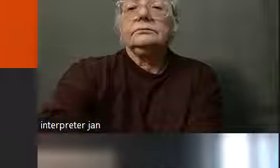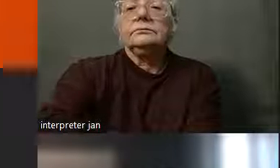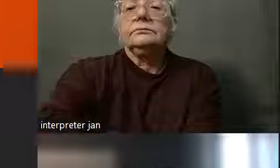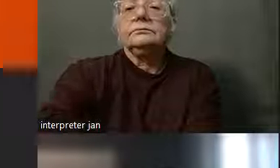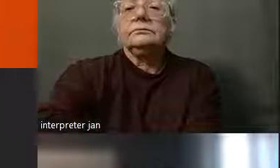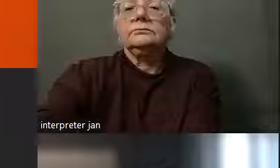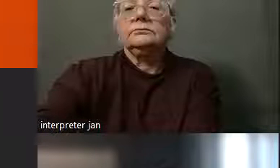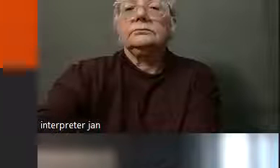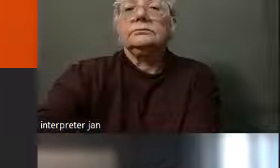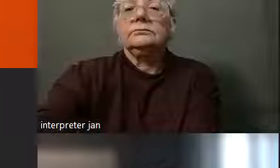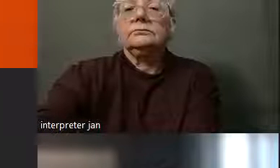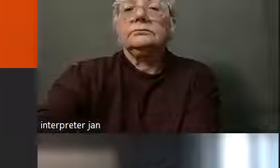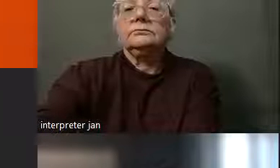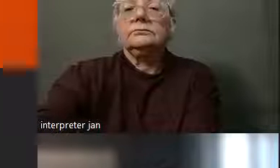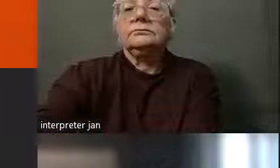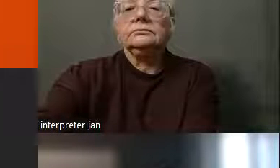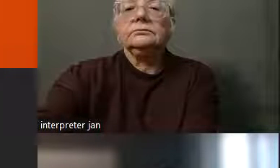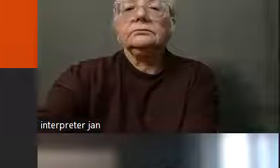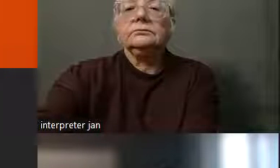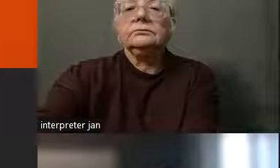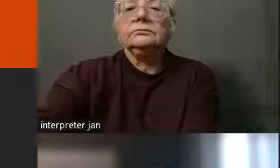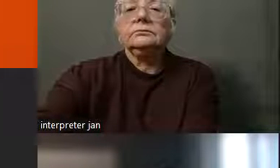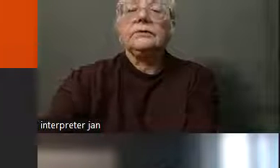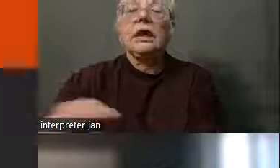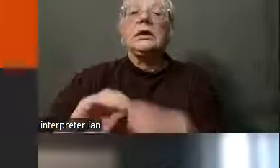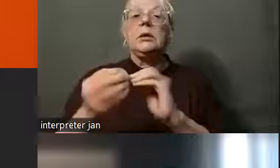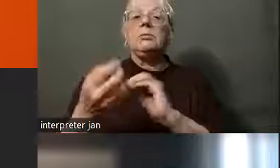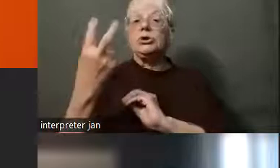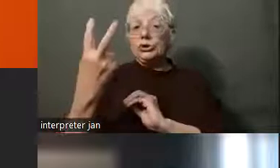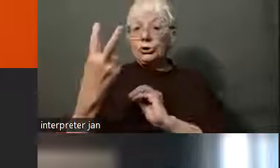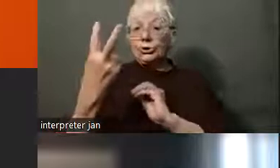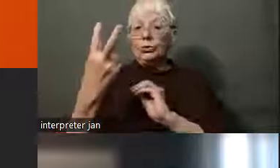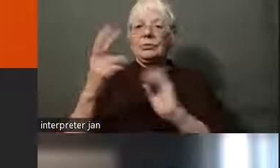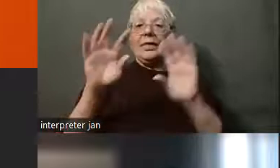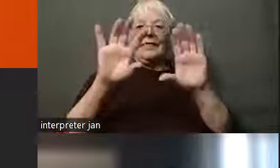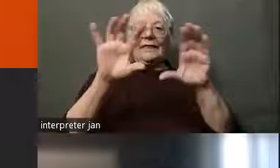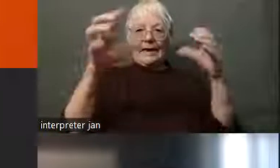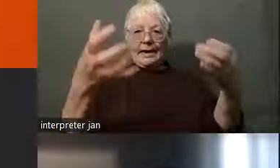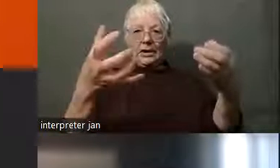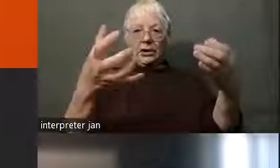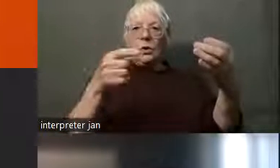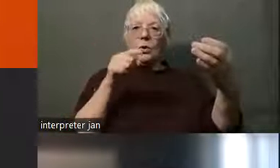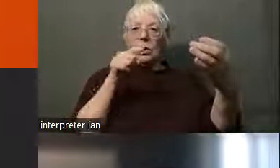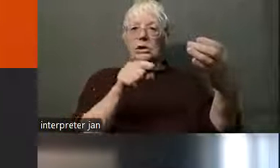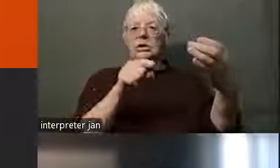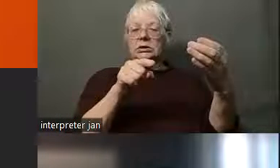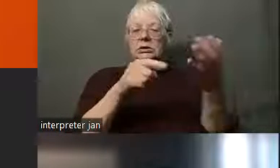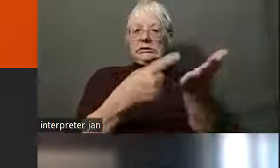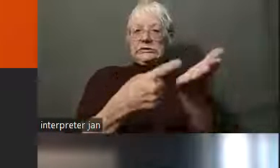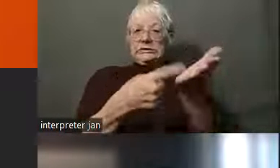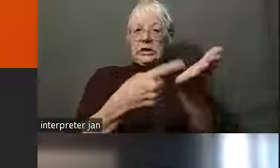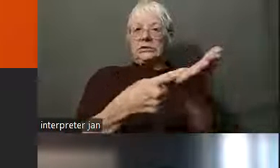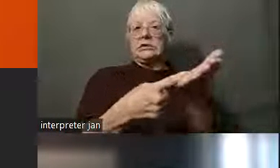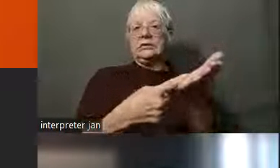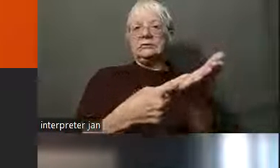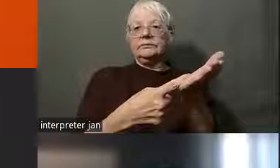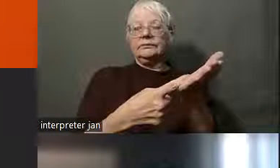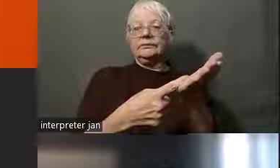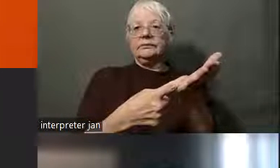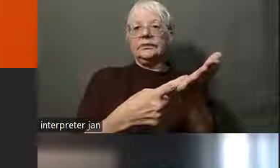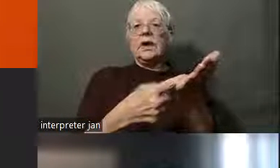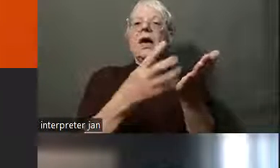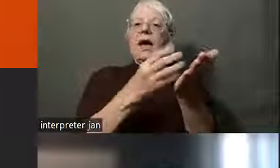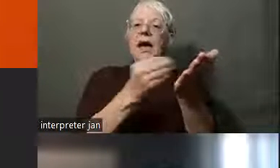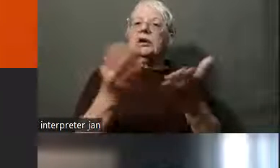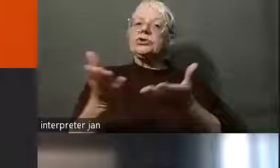Given the category, I'm sorry, question number 2, given the category that we are discussing and the services